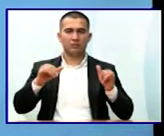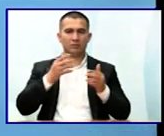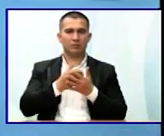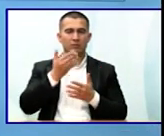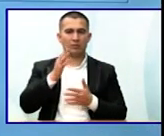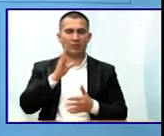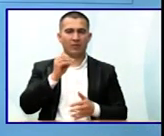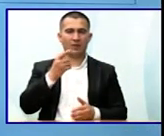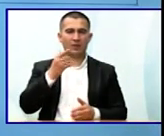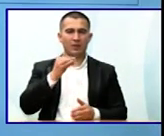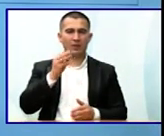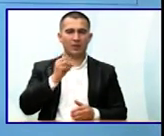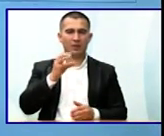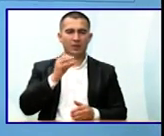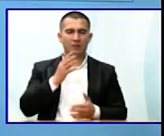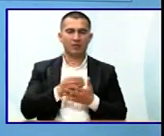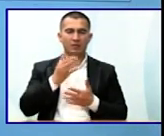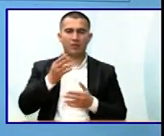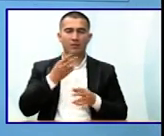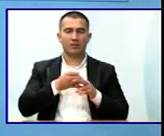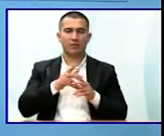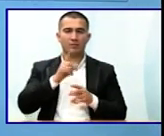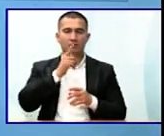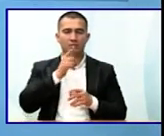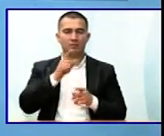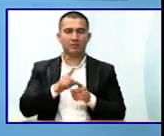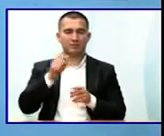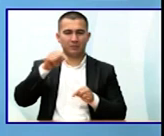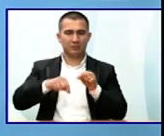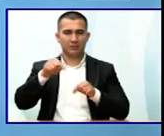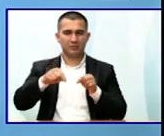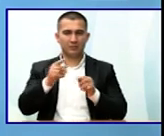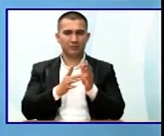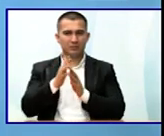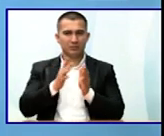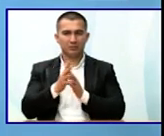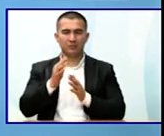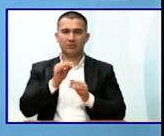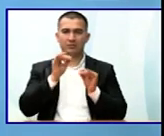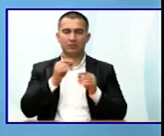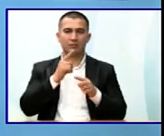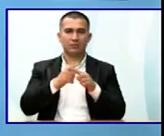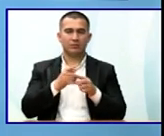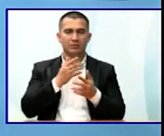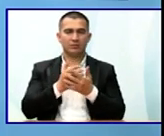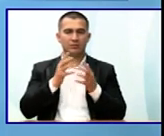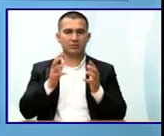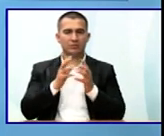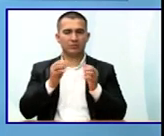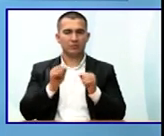usullaridan qalamchalari hamda parxish usulida ko'payish turi ko'rsatilgan. Sizning vazifangiz